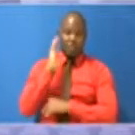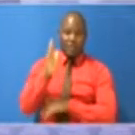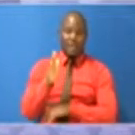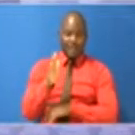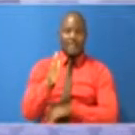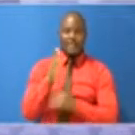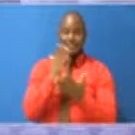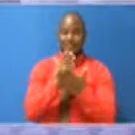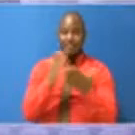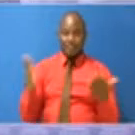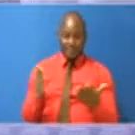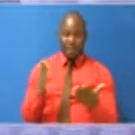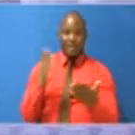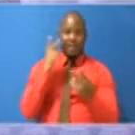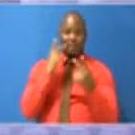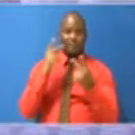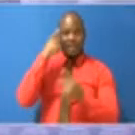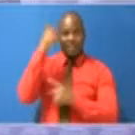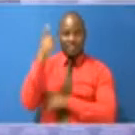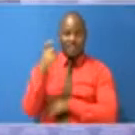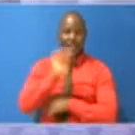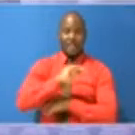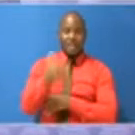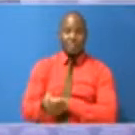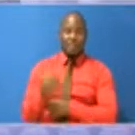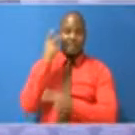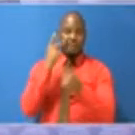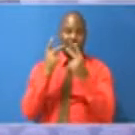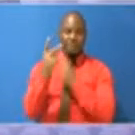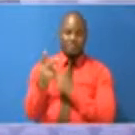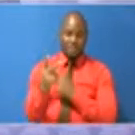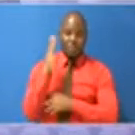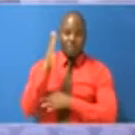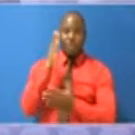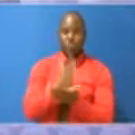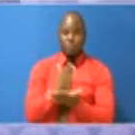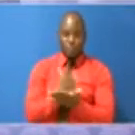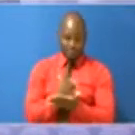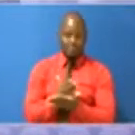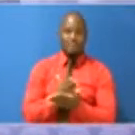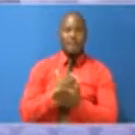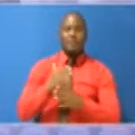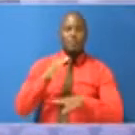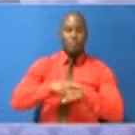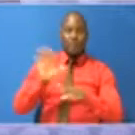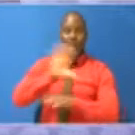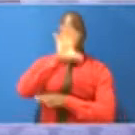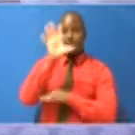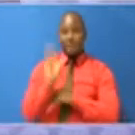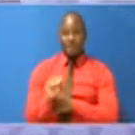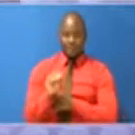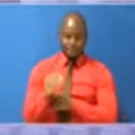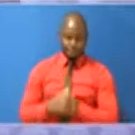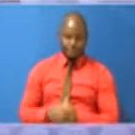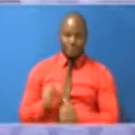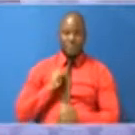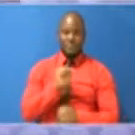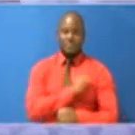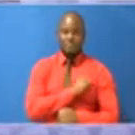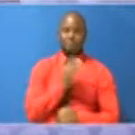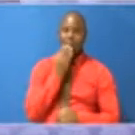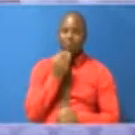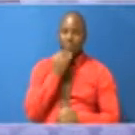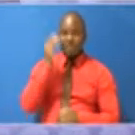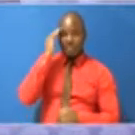be something of your dreams that will be a city of your vision it will be truly a global hub in africa for everybody senator sakaji i